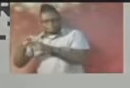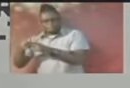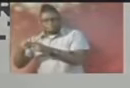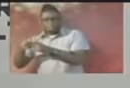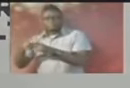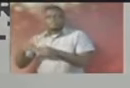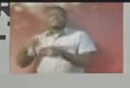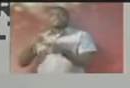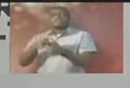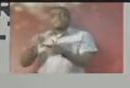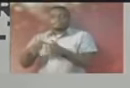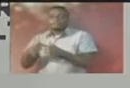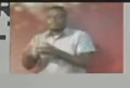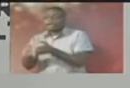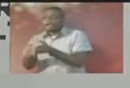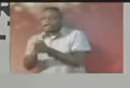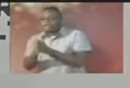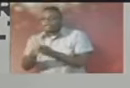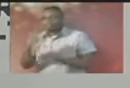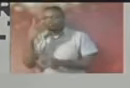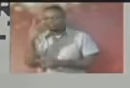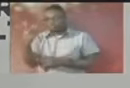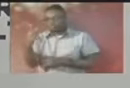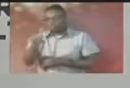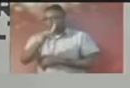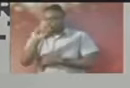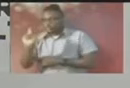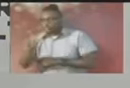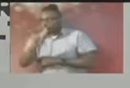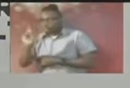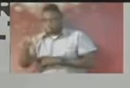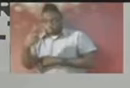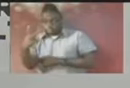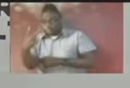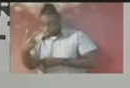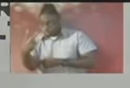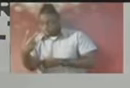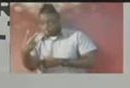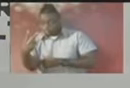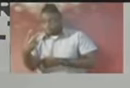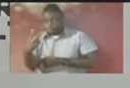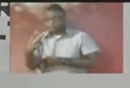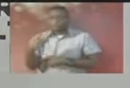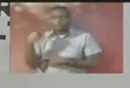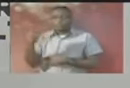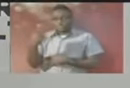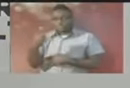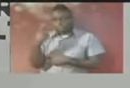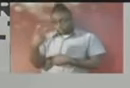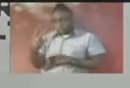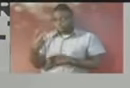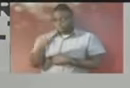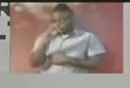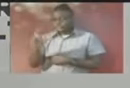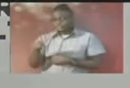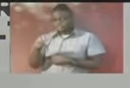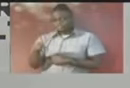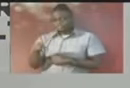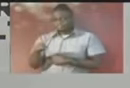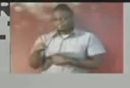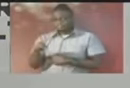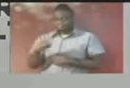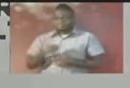your questions to our panelists. Our presenters will respond to 2 questions per media representative in the